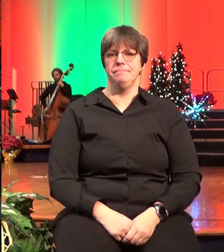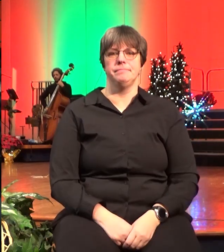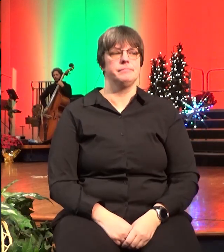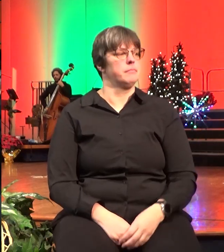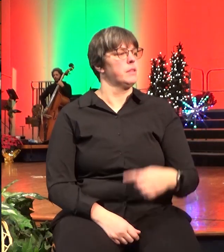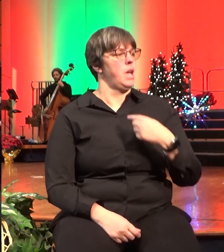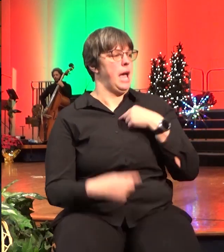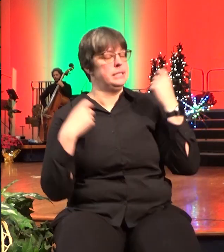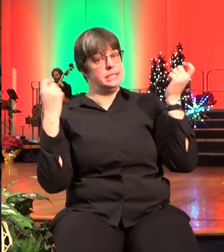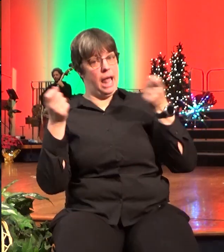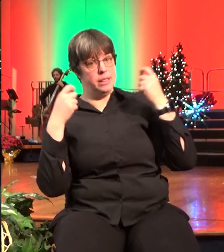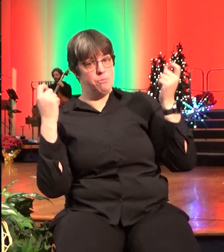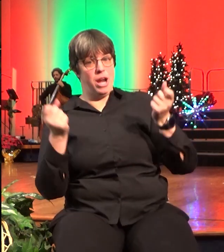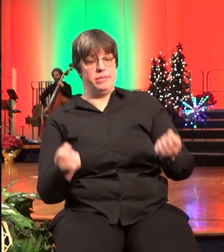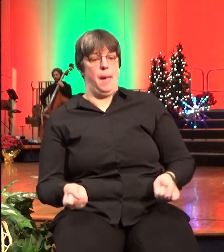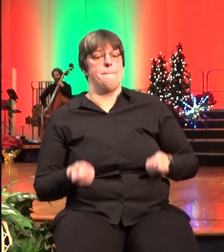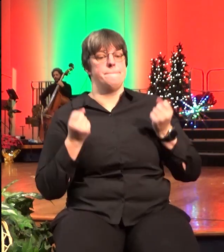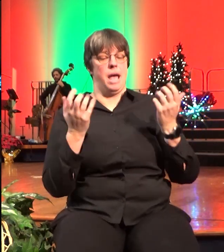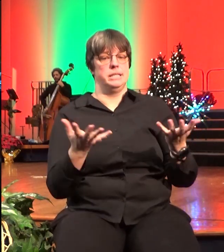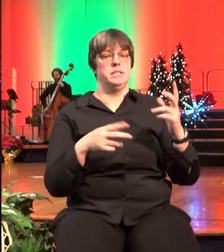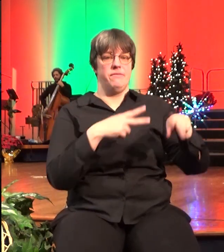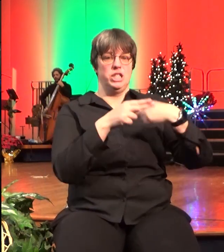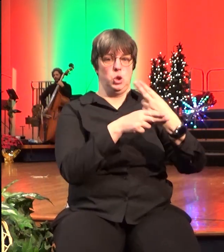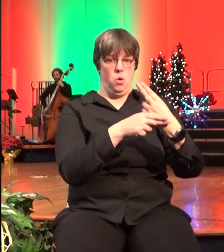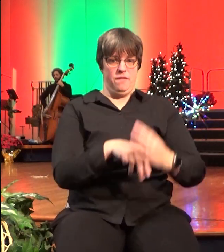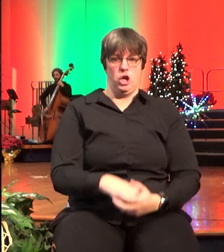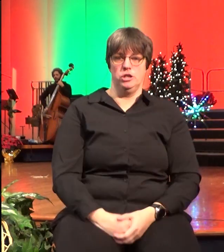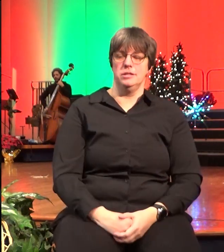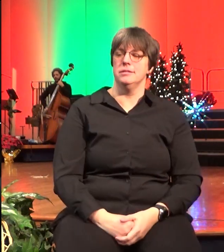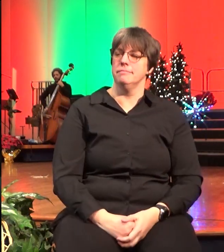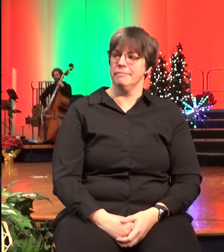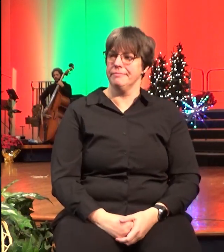I celebrate the abundance of this universe.